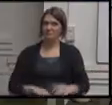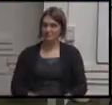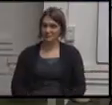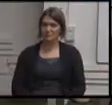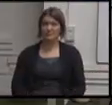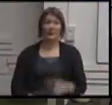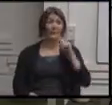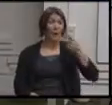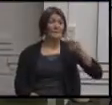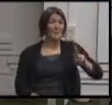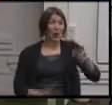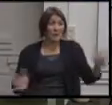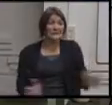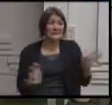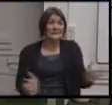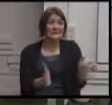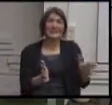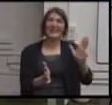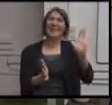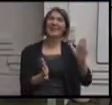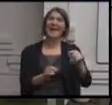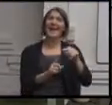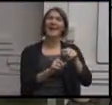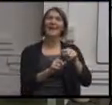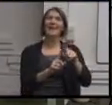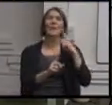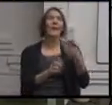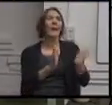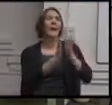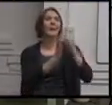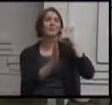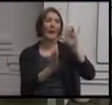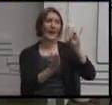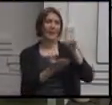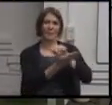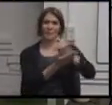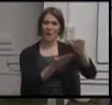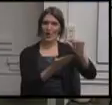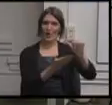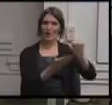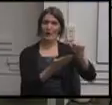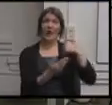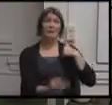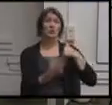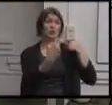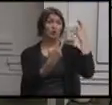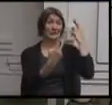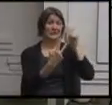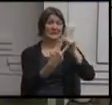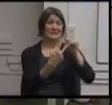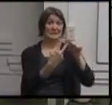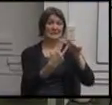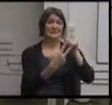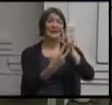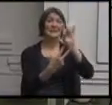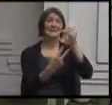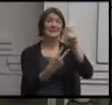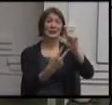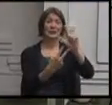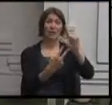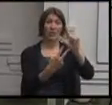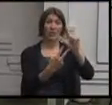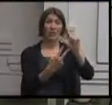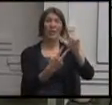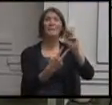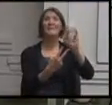Our promotions committee is asking for $8,000 for two programs, one of which is a digital presence